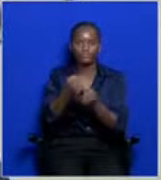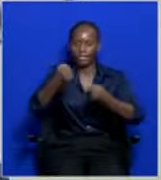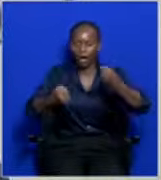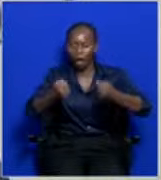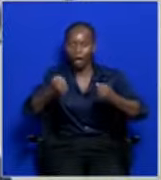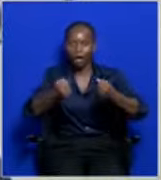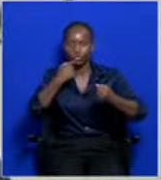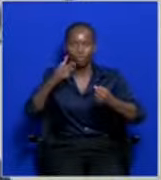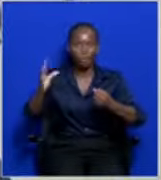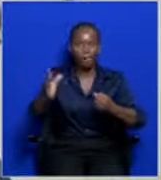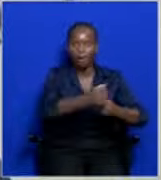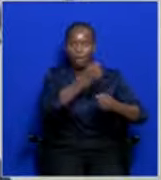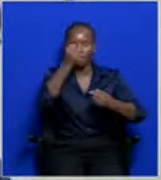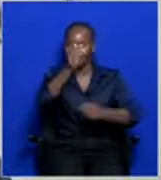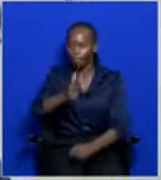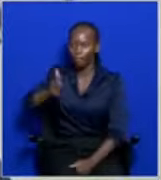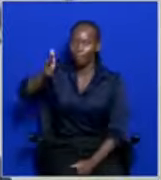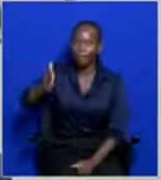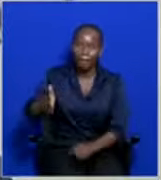One or two